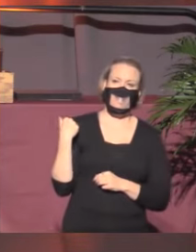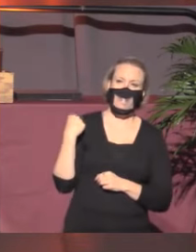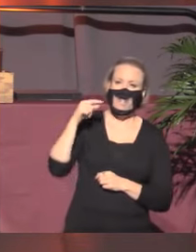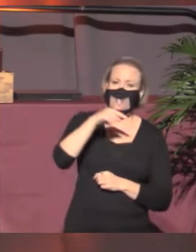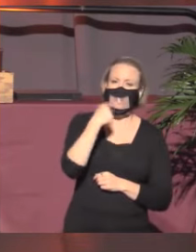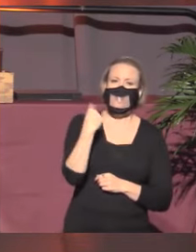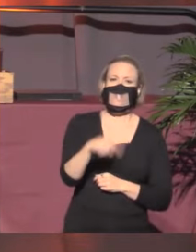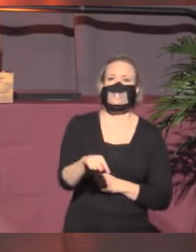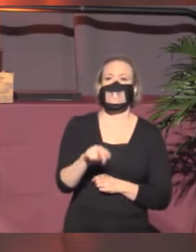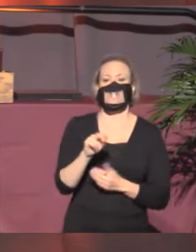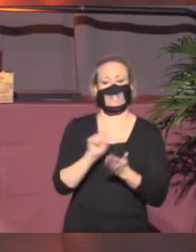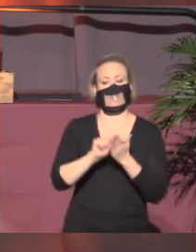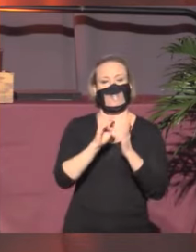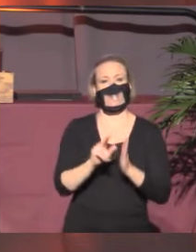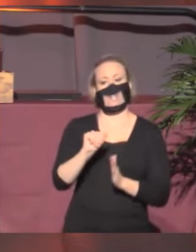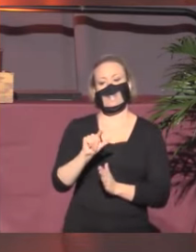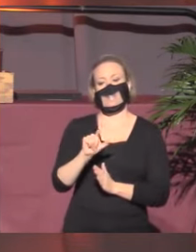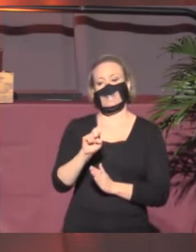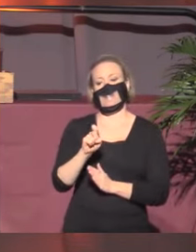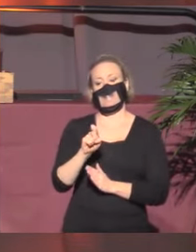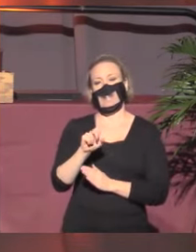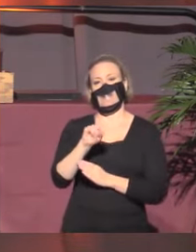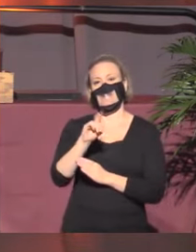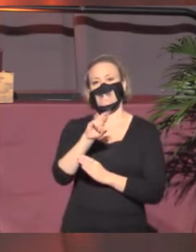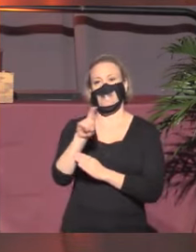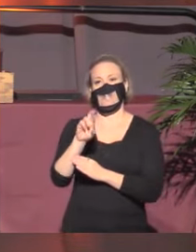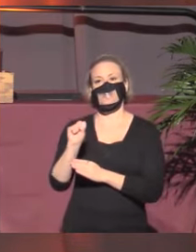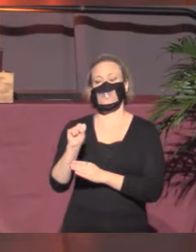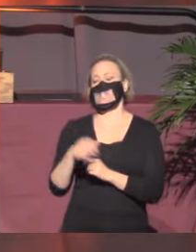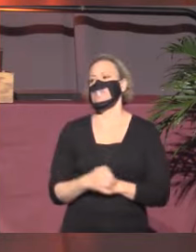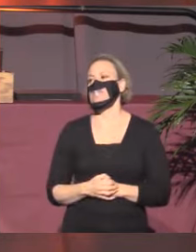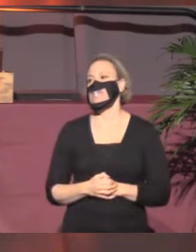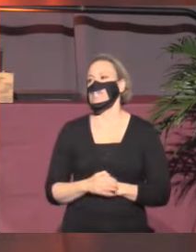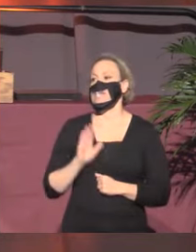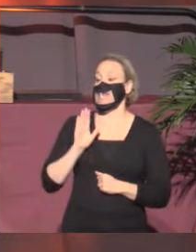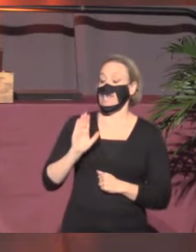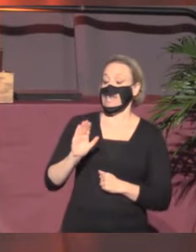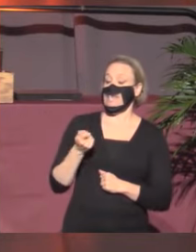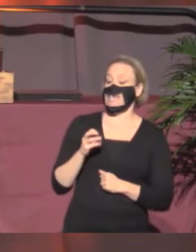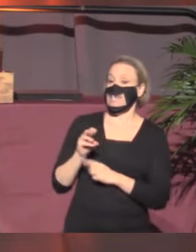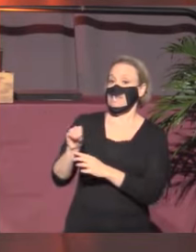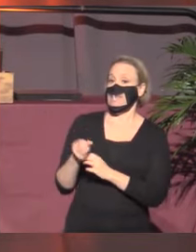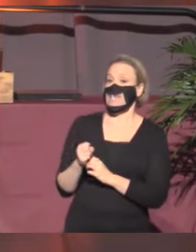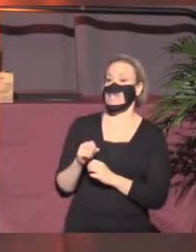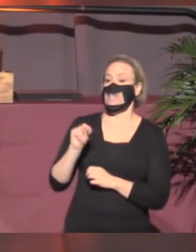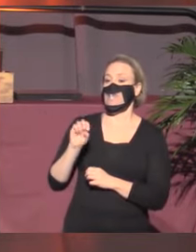Solzhenitsyn. In his 1970 Nobel Peace Prize speech, which he was not allowed to give,